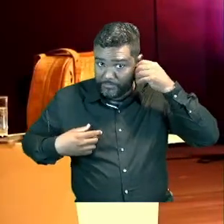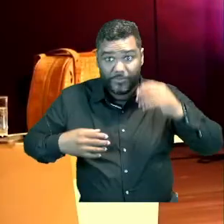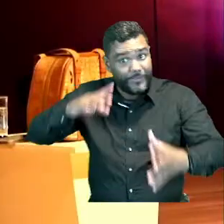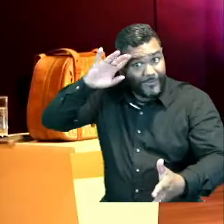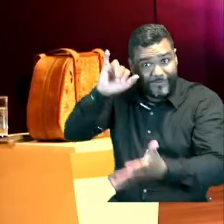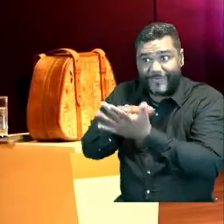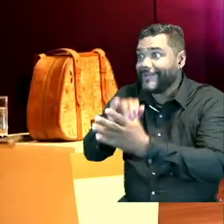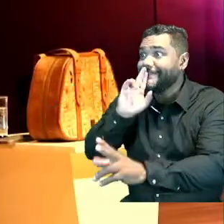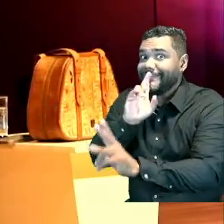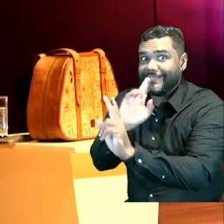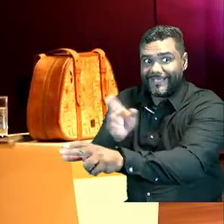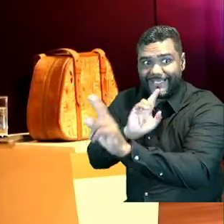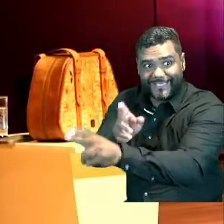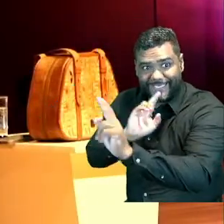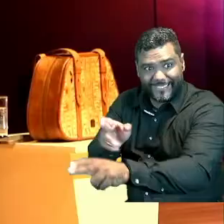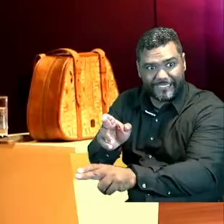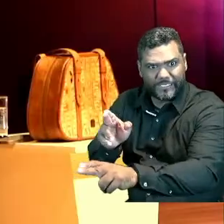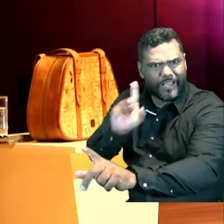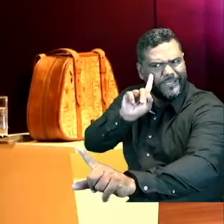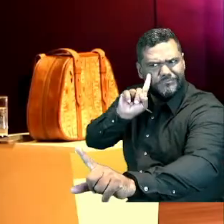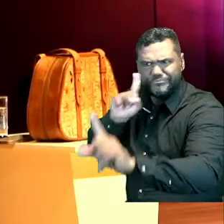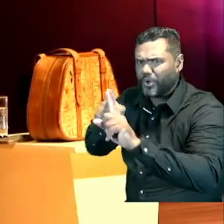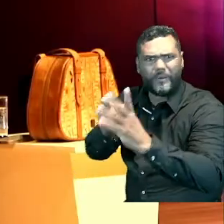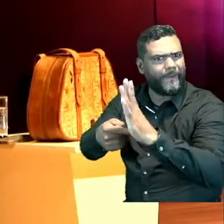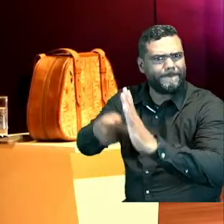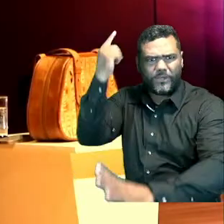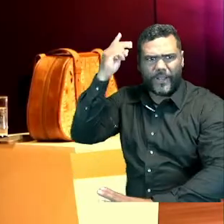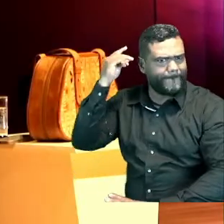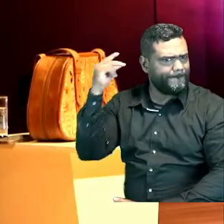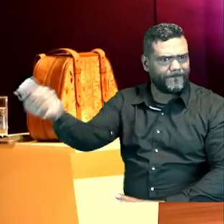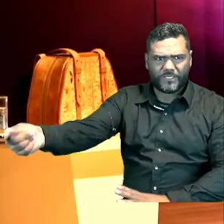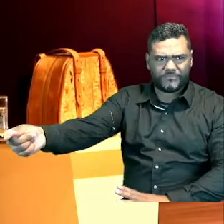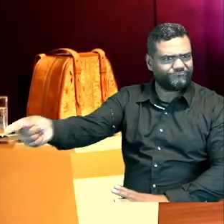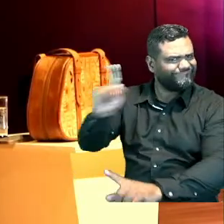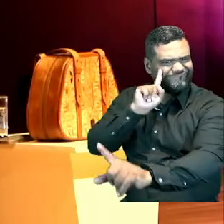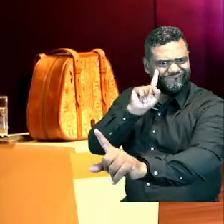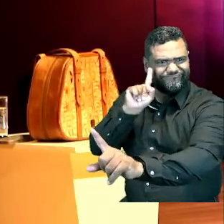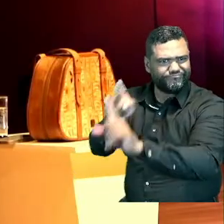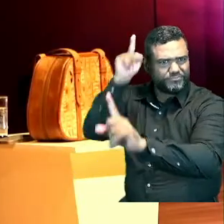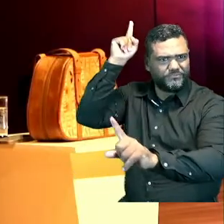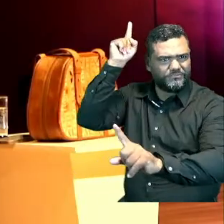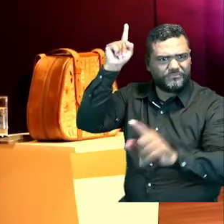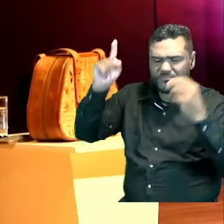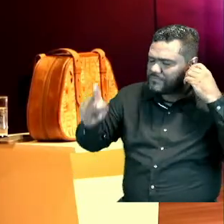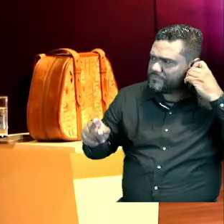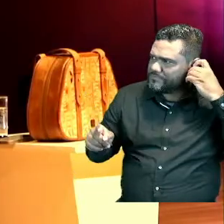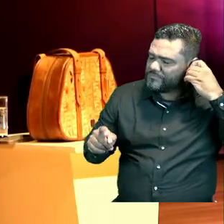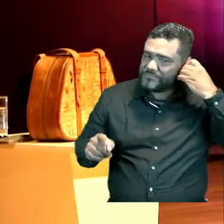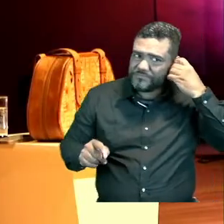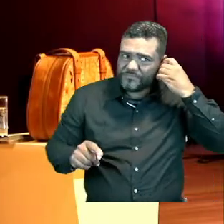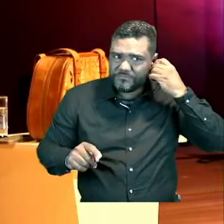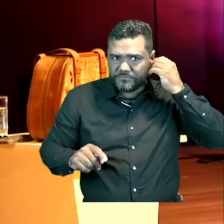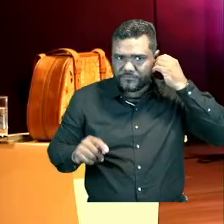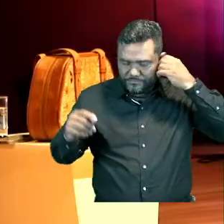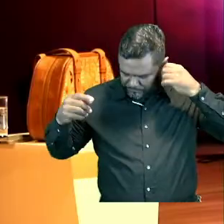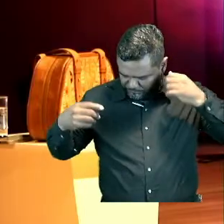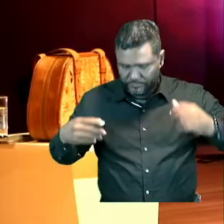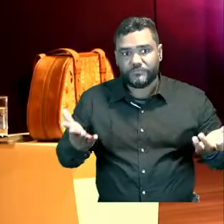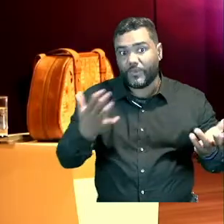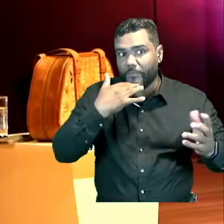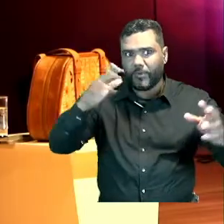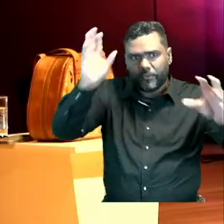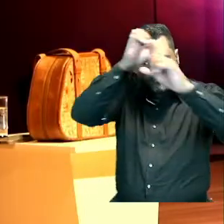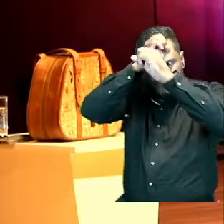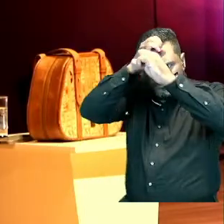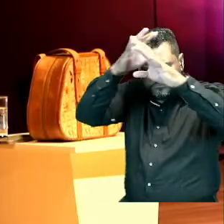and I will very briefly answer the question that has to do with the service of arts and how arts